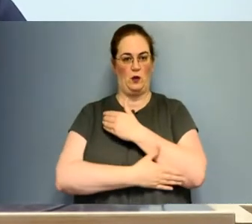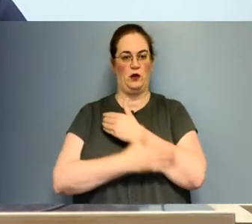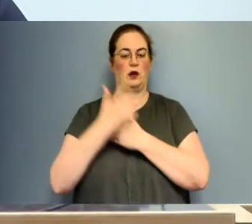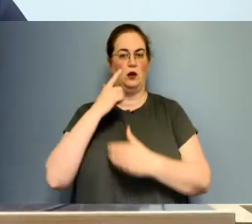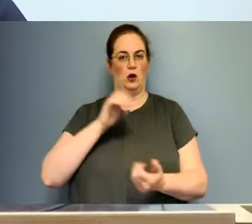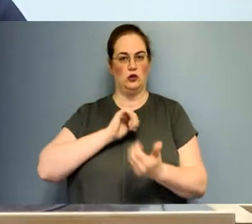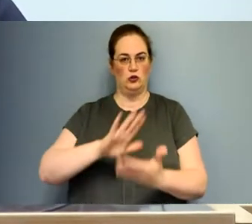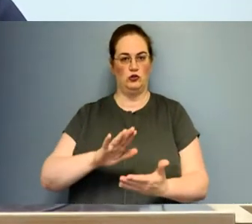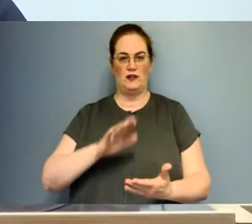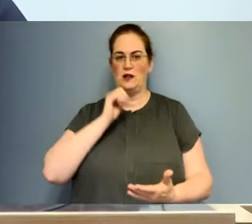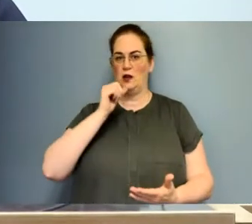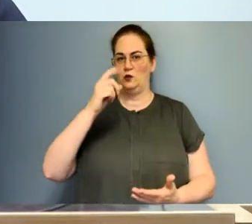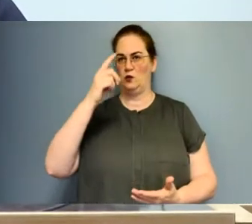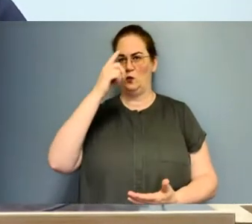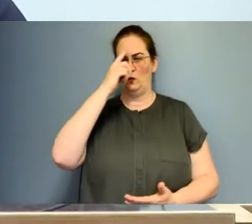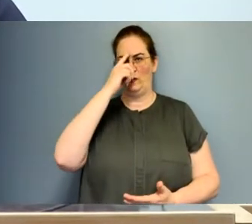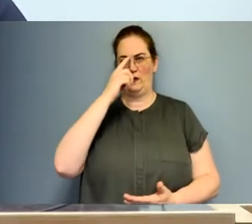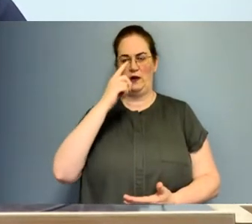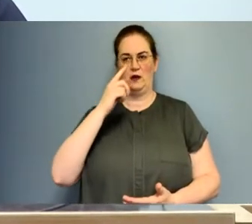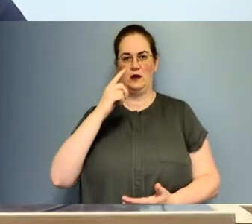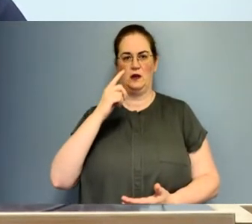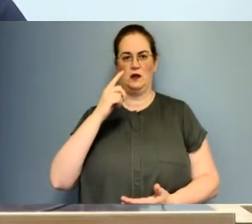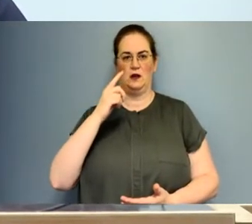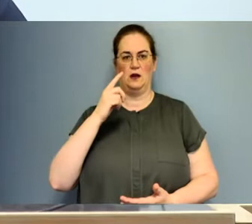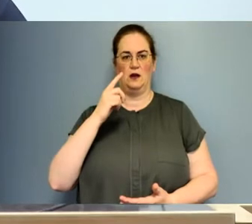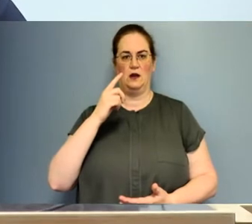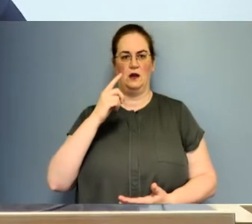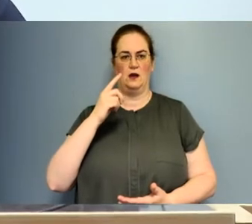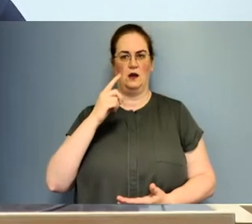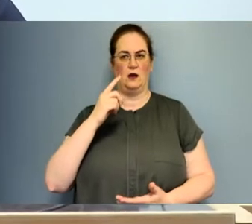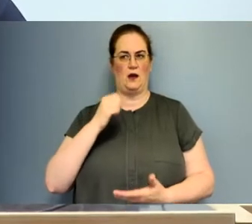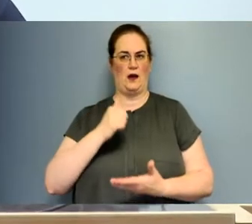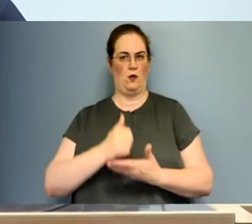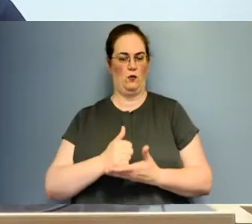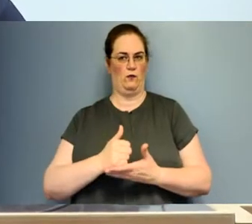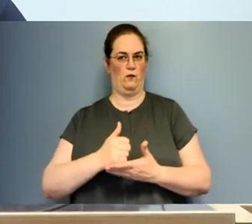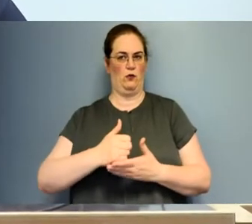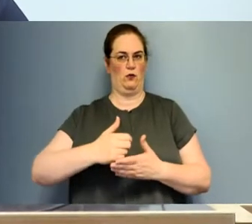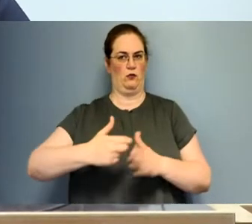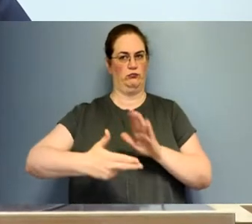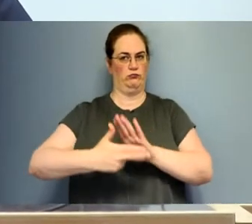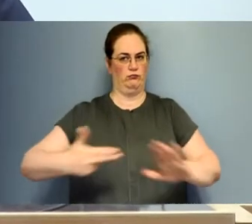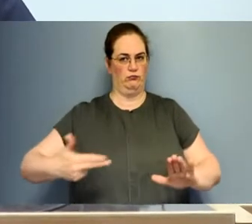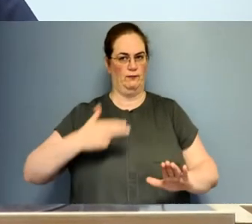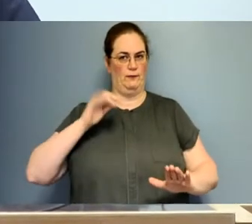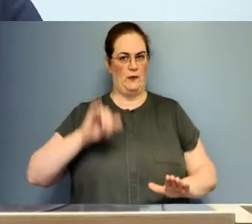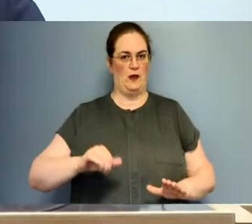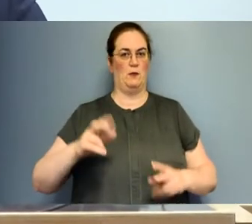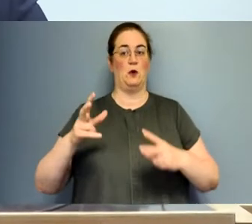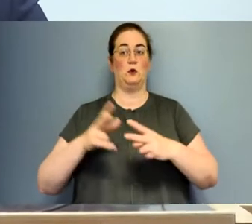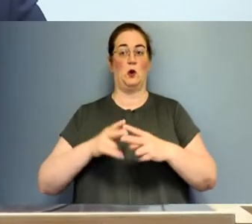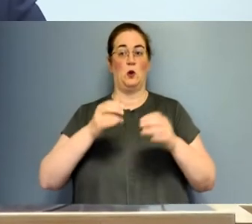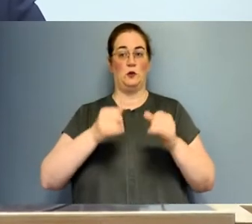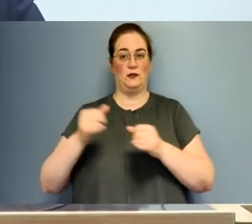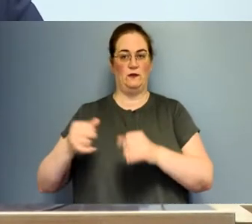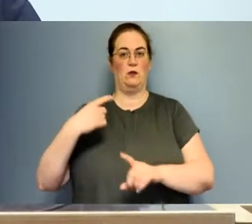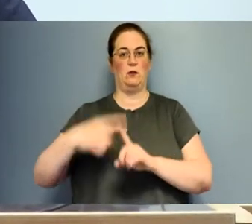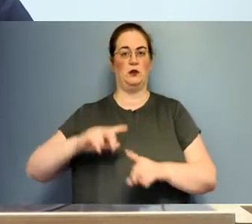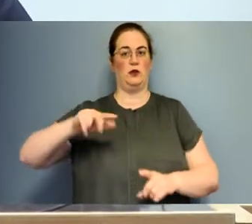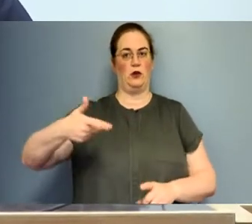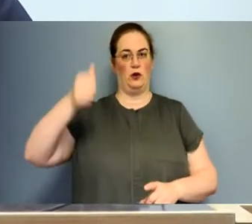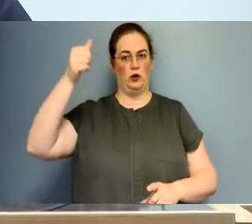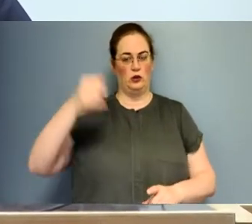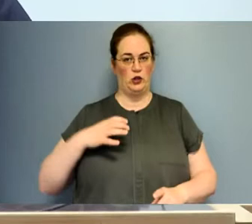address. I don't think that's a helpful characterization, but those two individuals plus a third